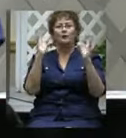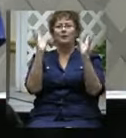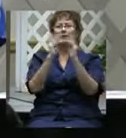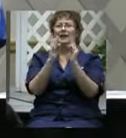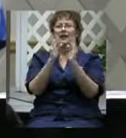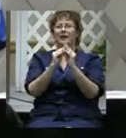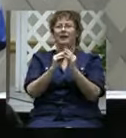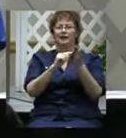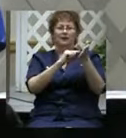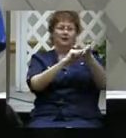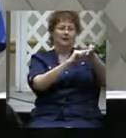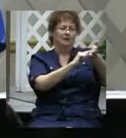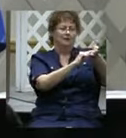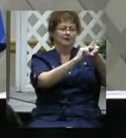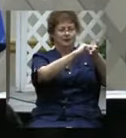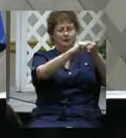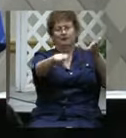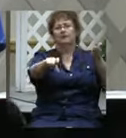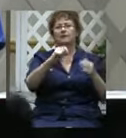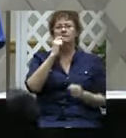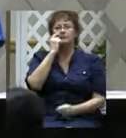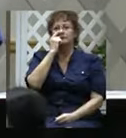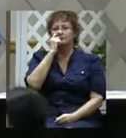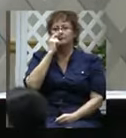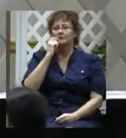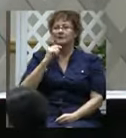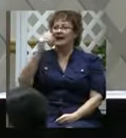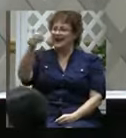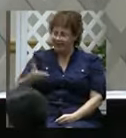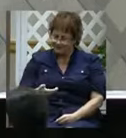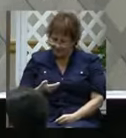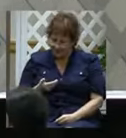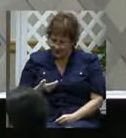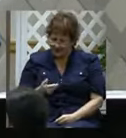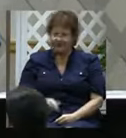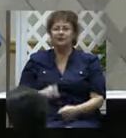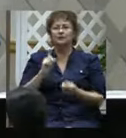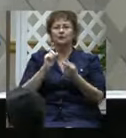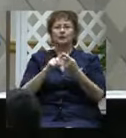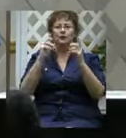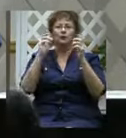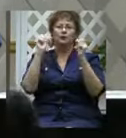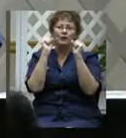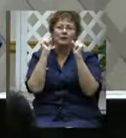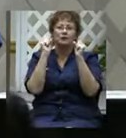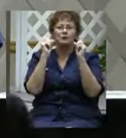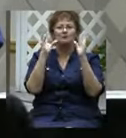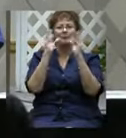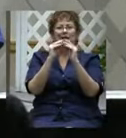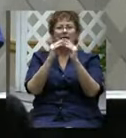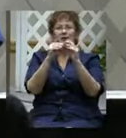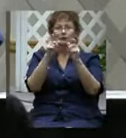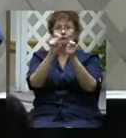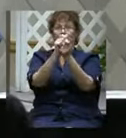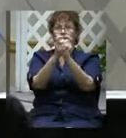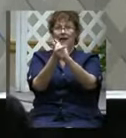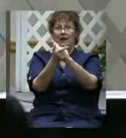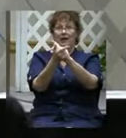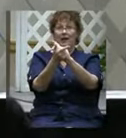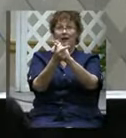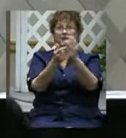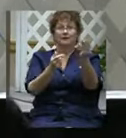called invite for winter meeting, and you have to translate that into whatever language you need to. Once you create the